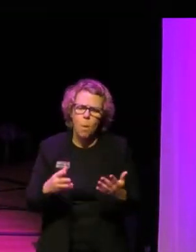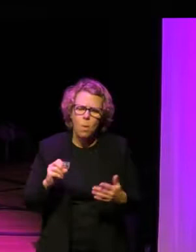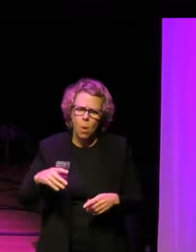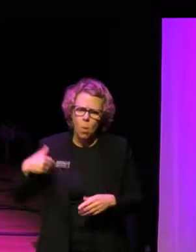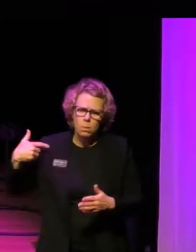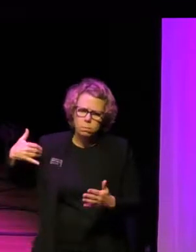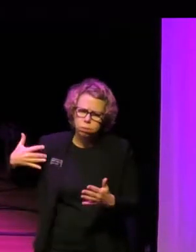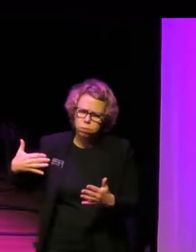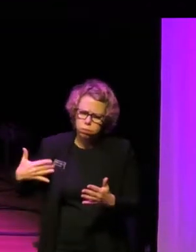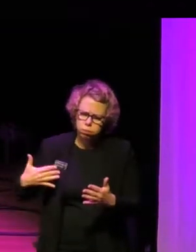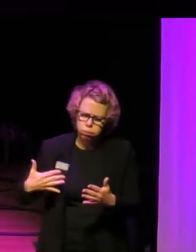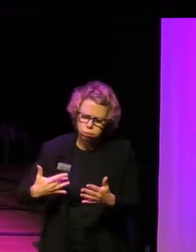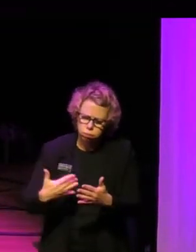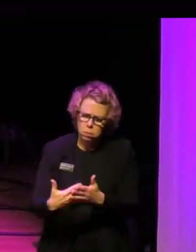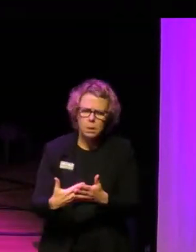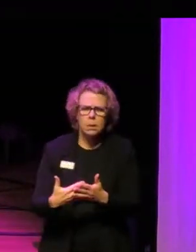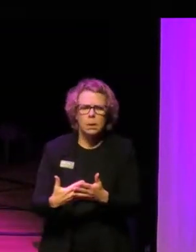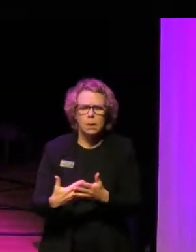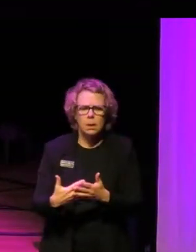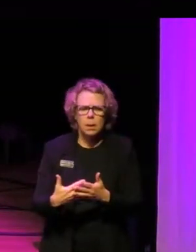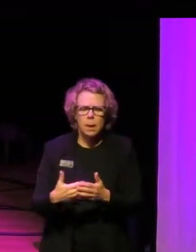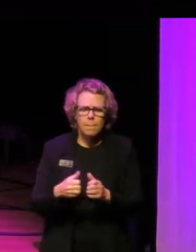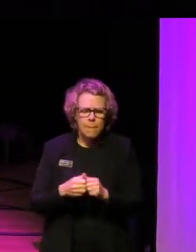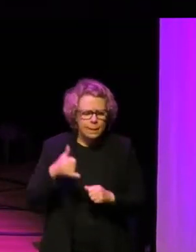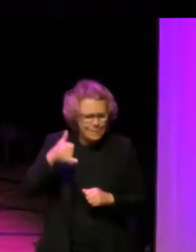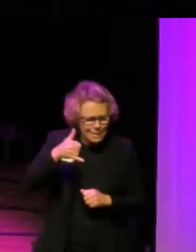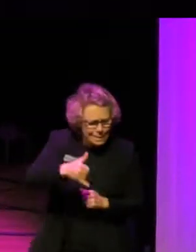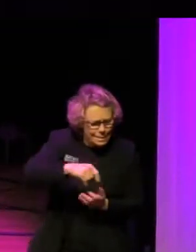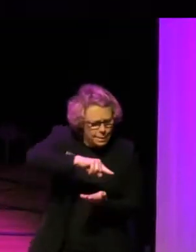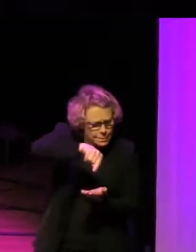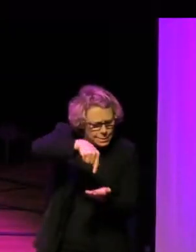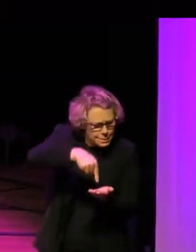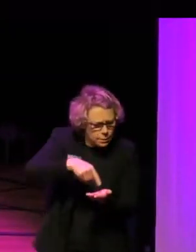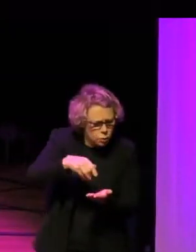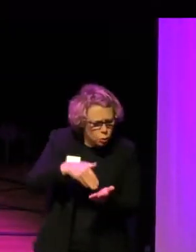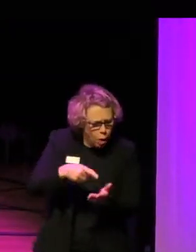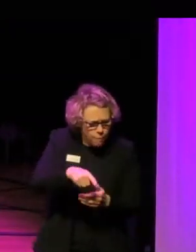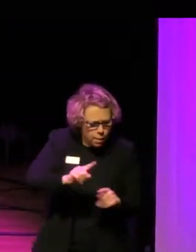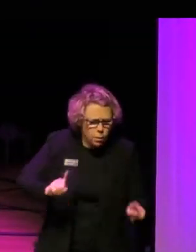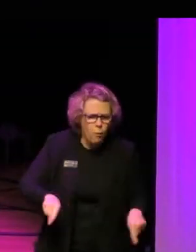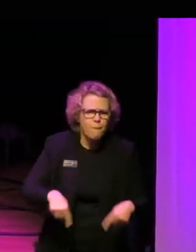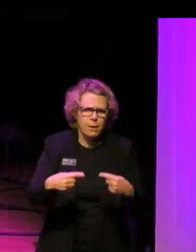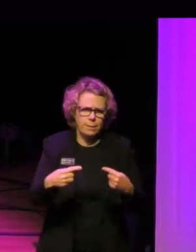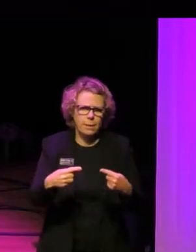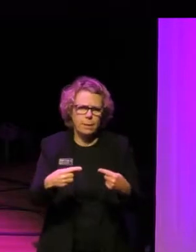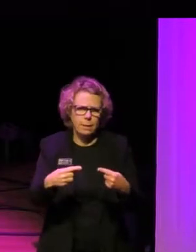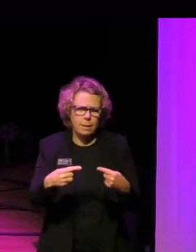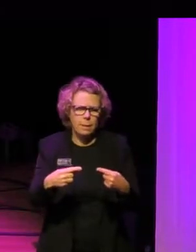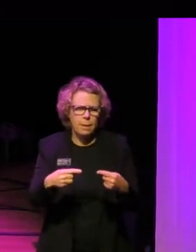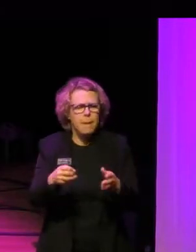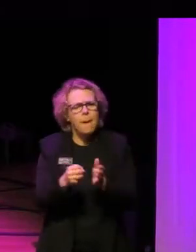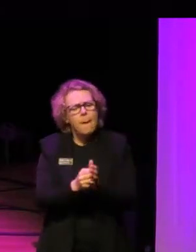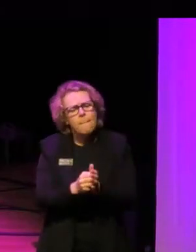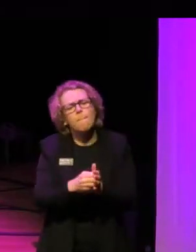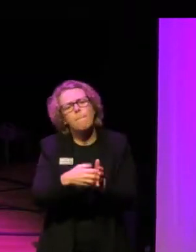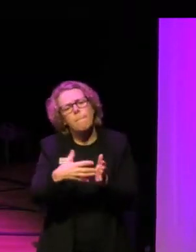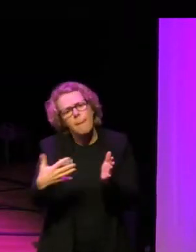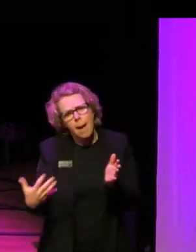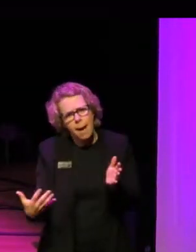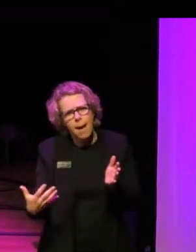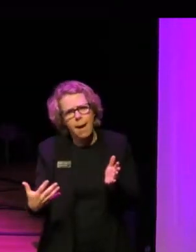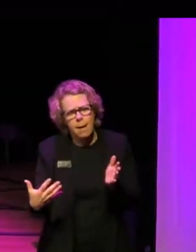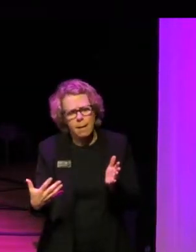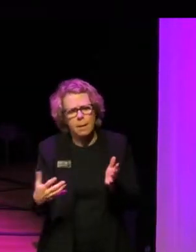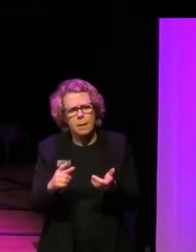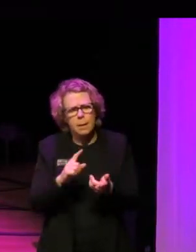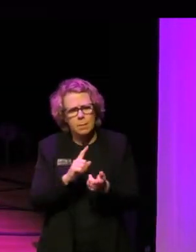years. And at the heart of that conflict was the fact that